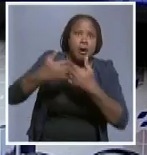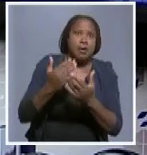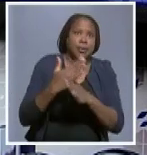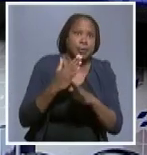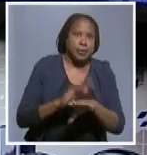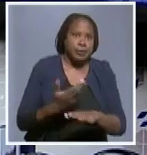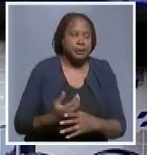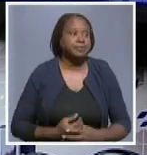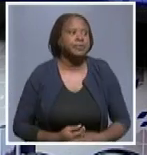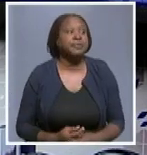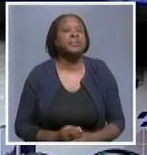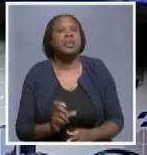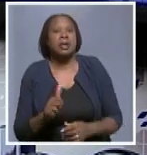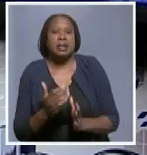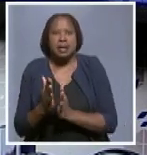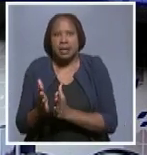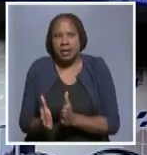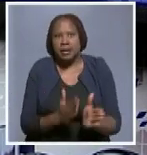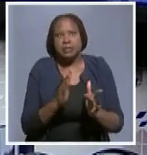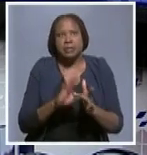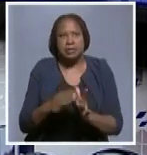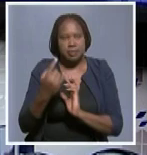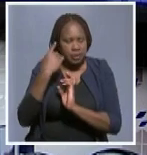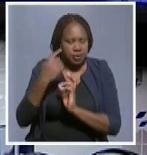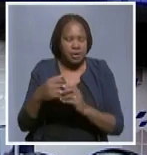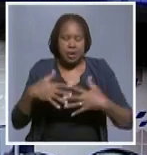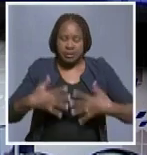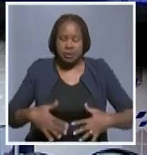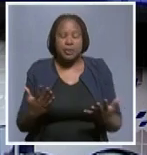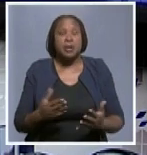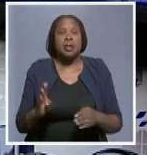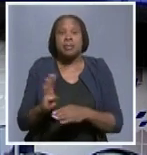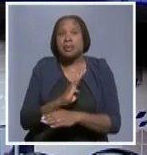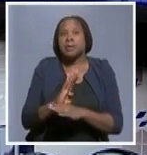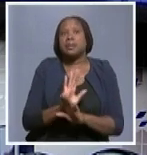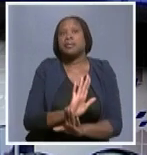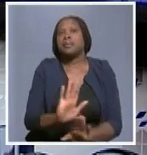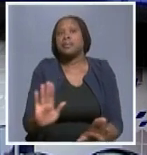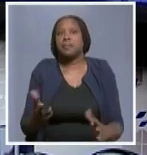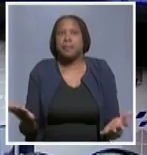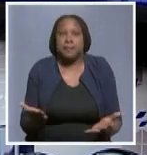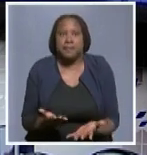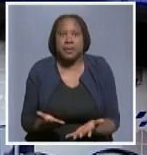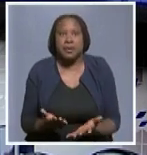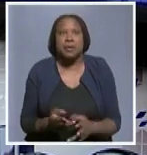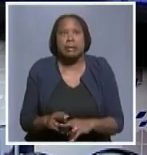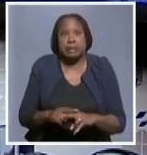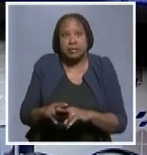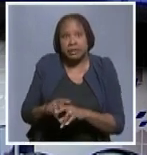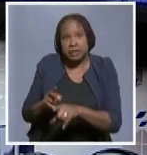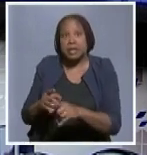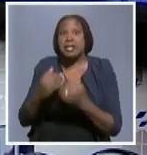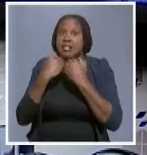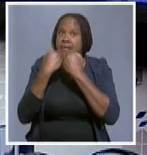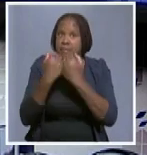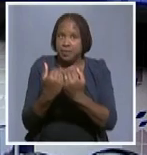about Ministry of Industrialization in terms of where the businesses are and so on. This is the usages really or the